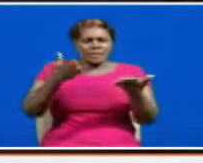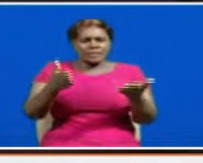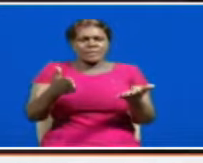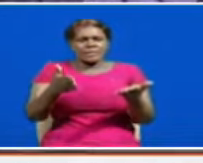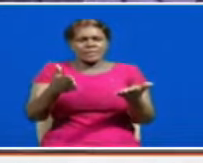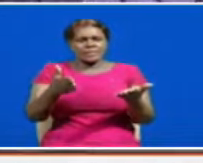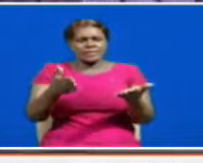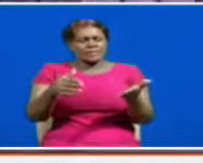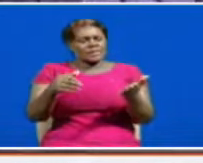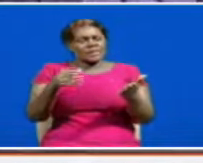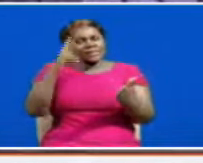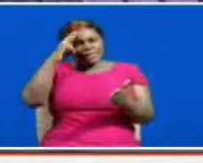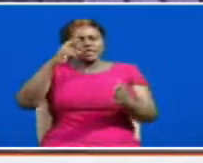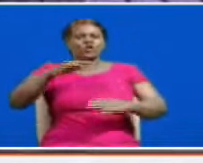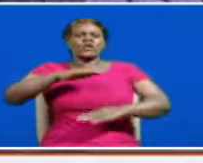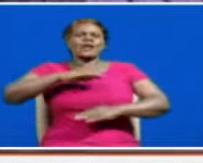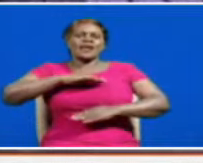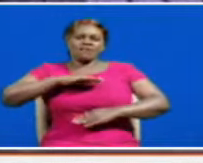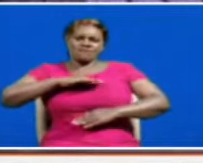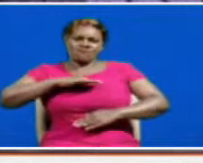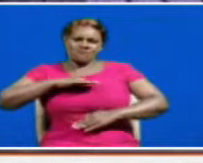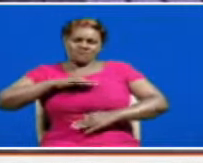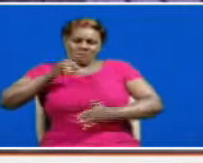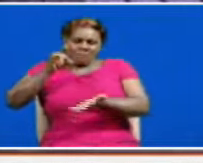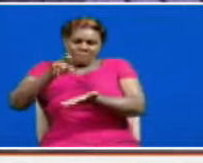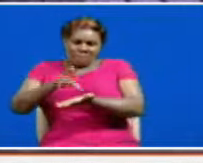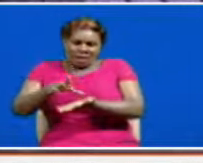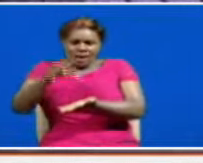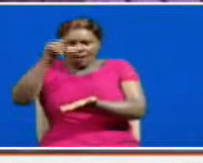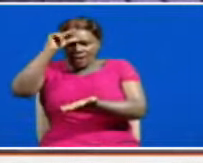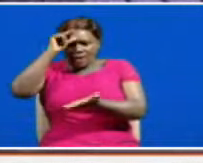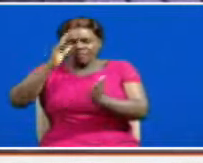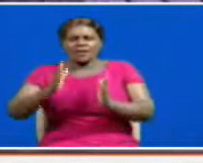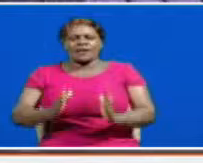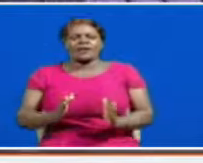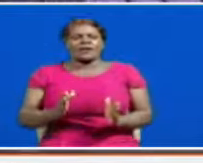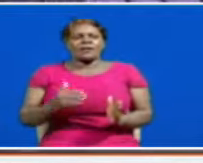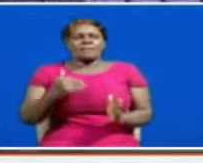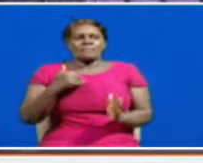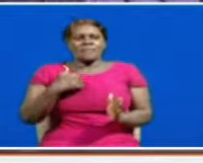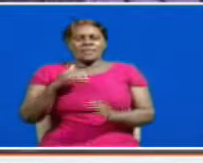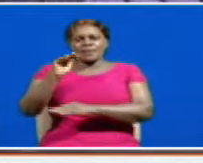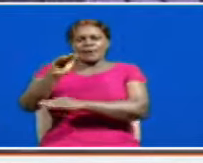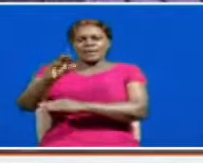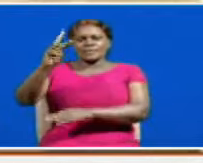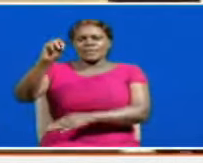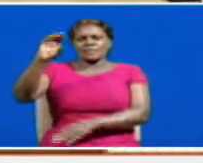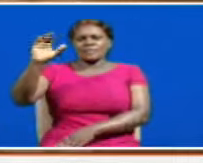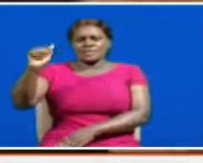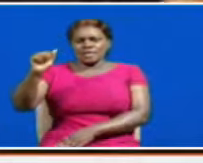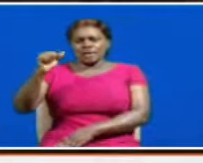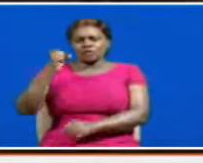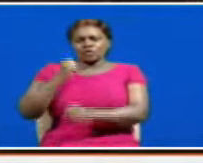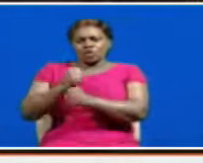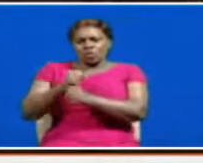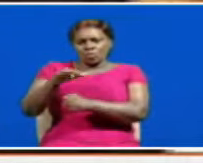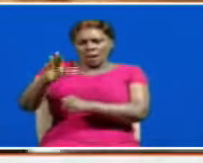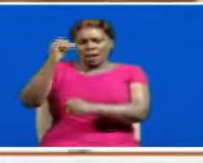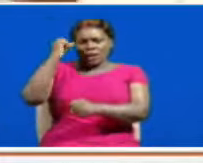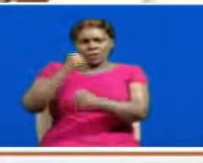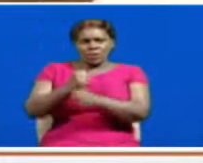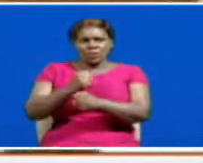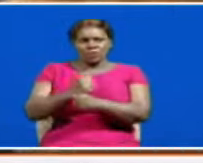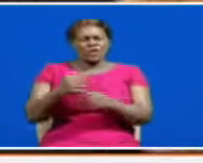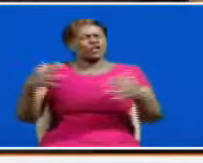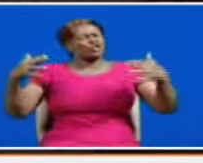above grounds and reasons, these are enough for impeachment, and therefore I ask the MCAs to do their job.